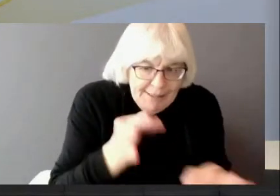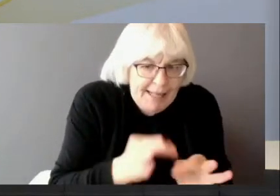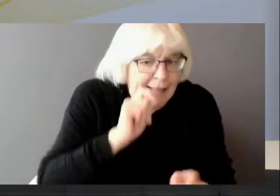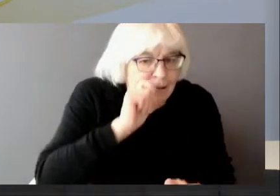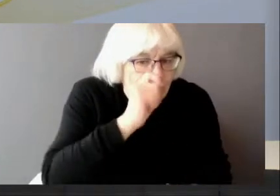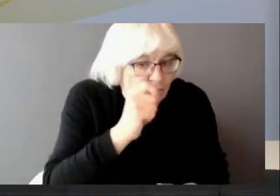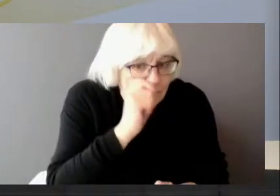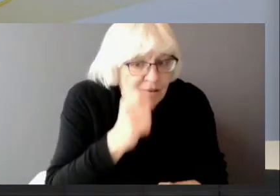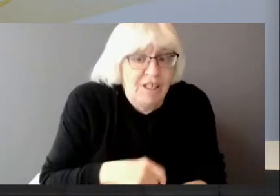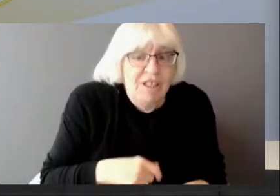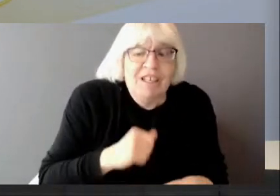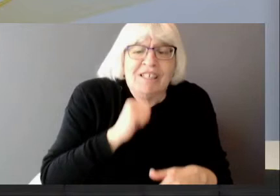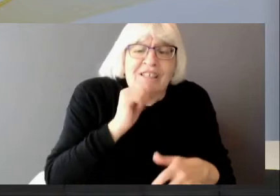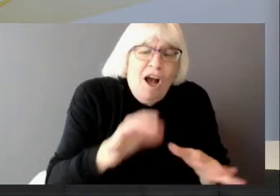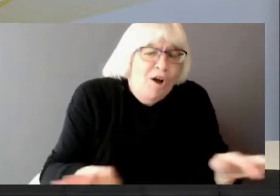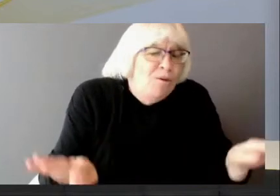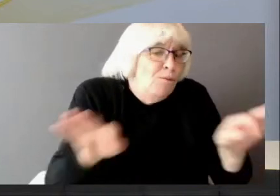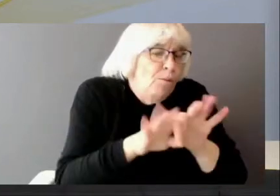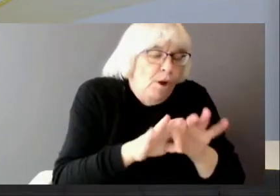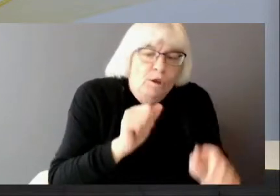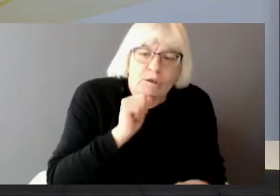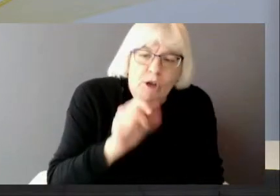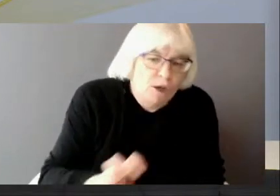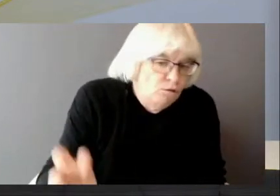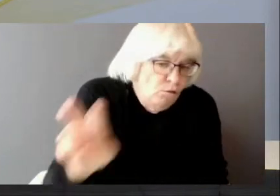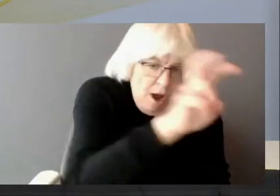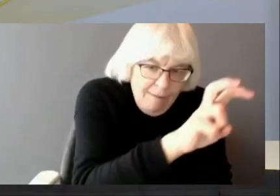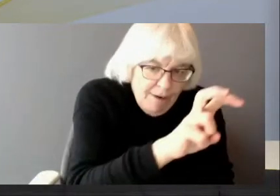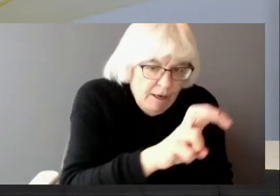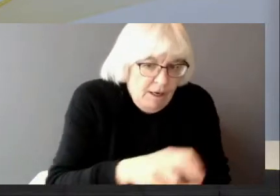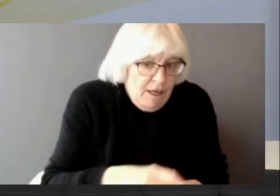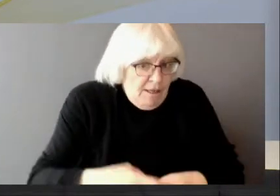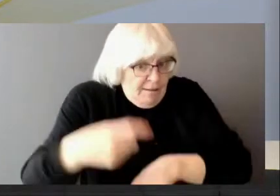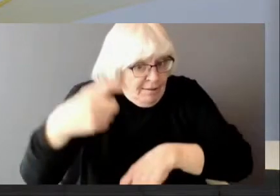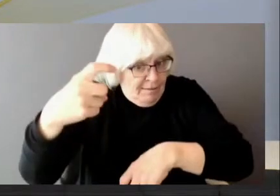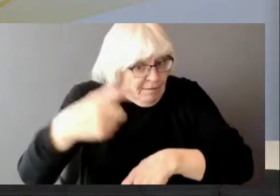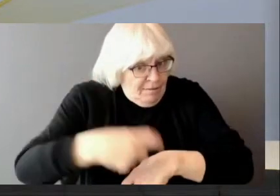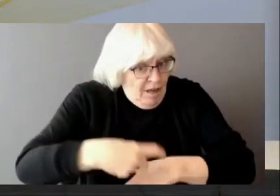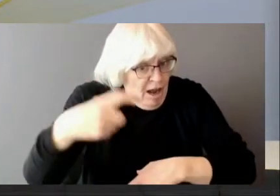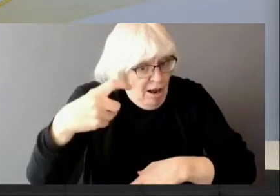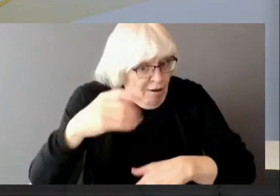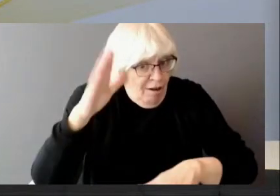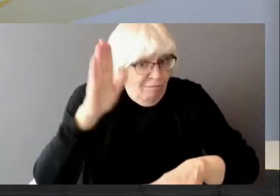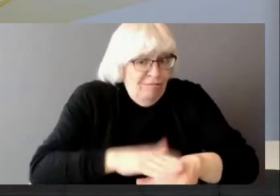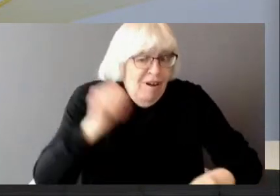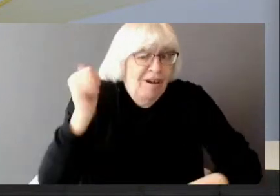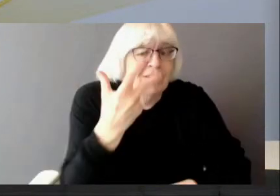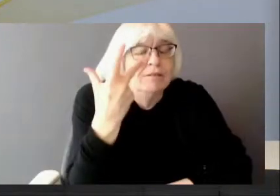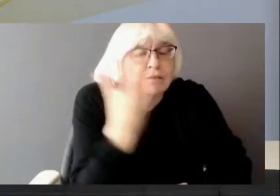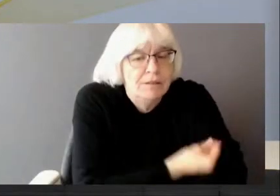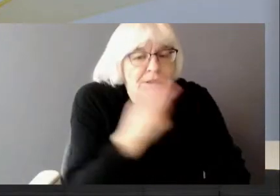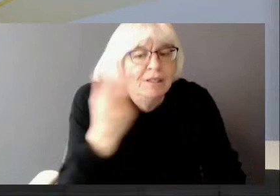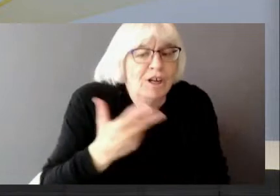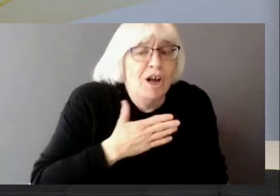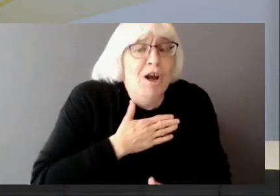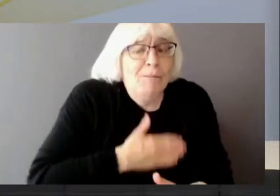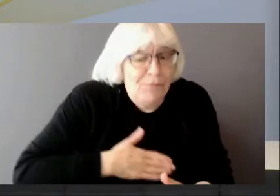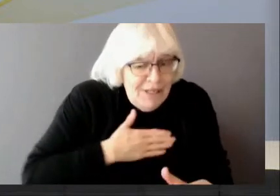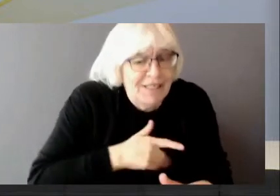vaccinated, if you are able to do so, please get immunized. Do this for yourself, your loved ones, and our